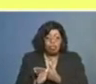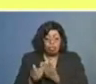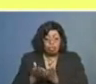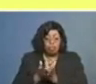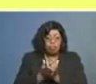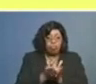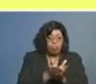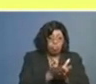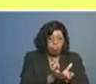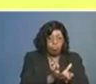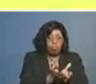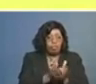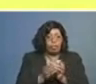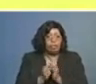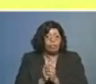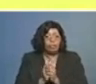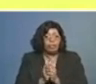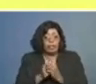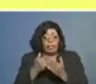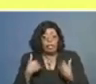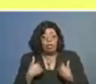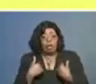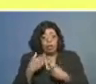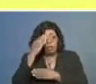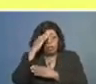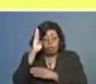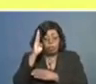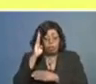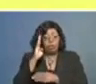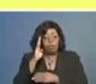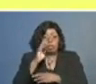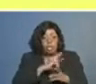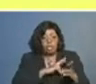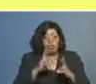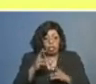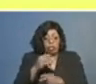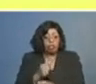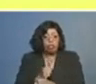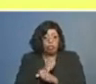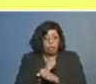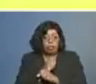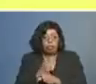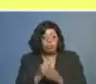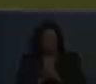Altavis Munnings tells us, Defense Force Marines are standing ready to apprehend.